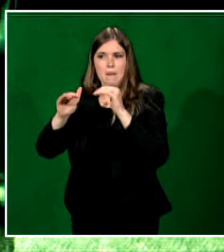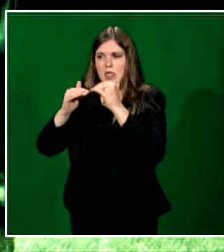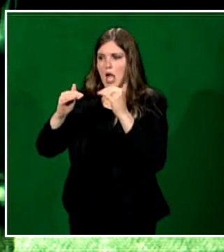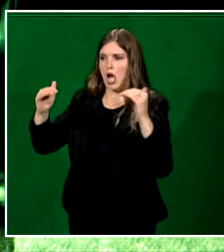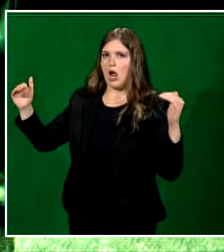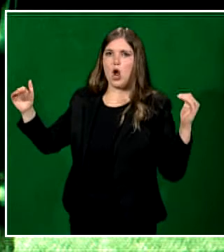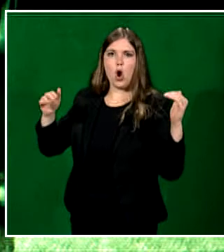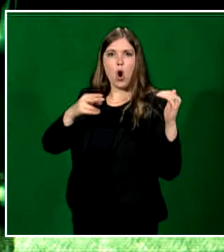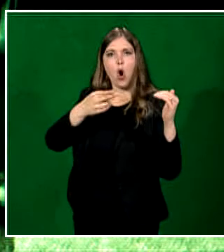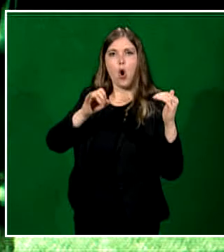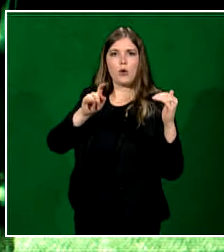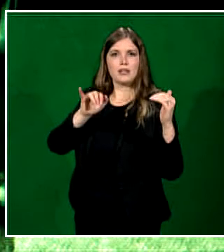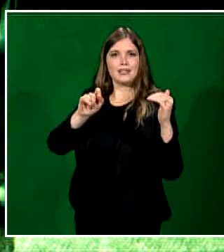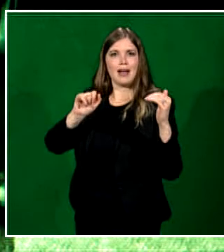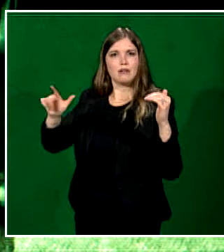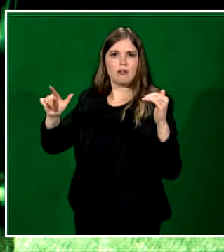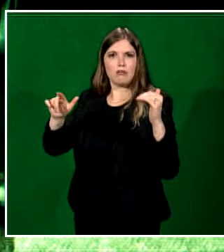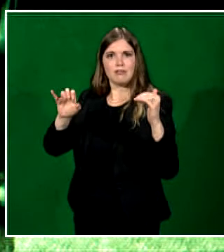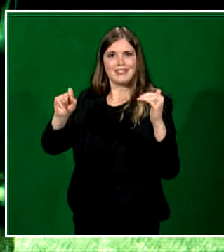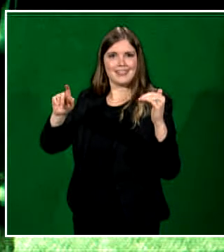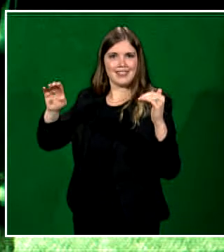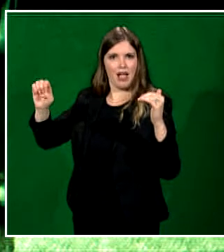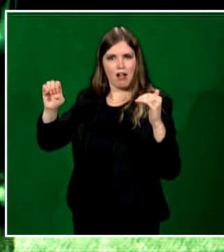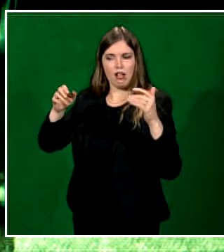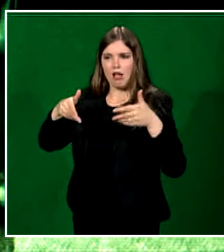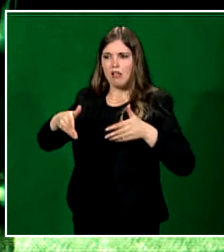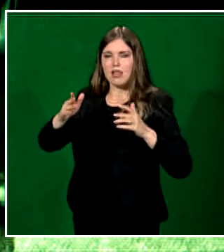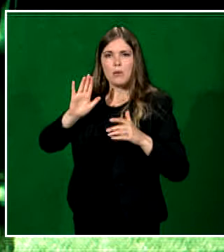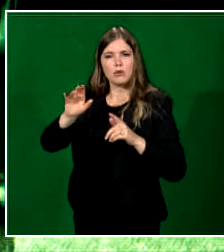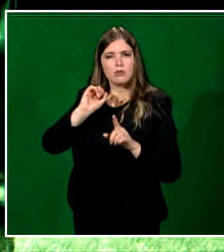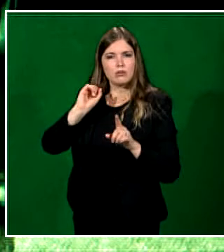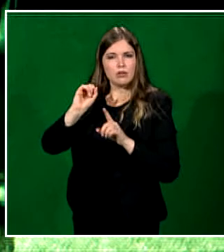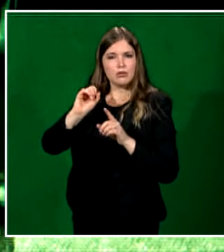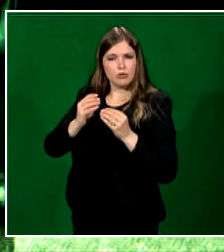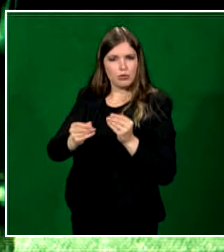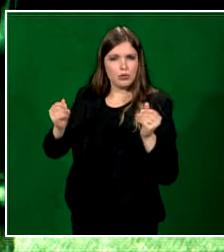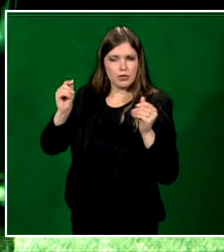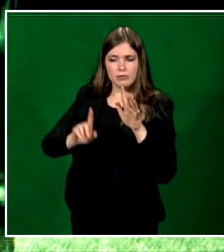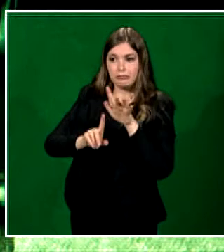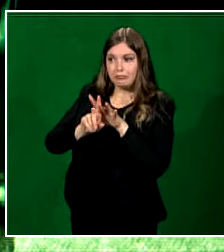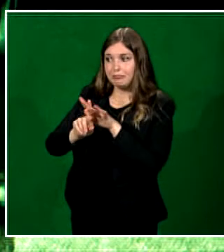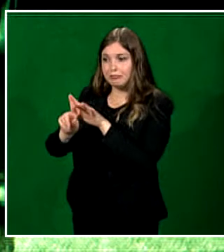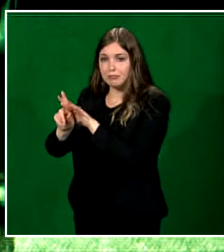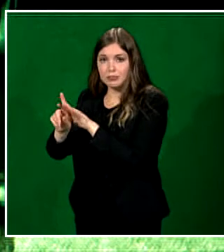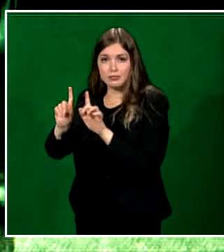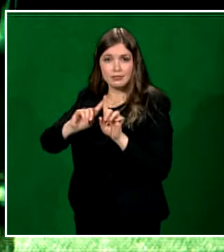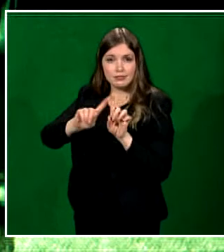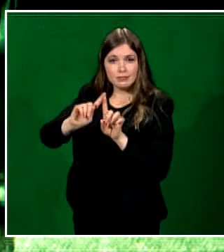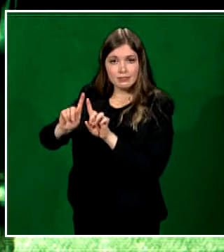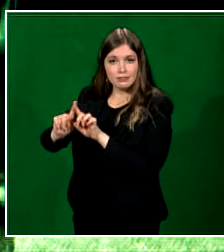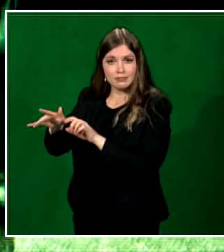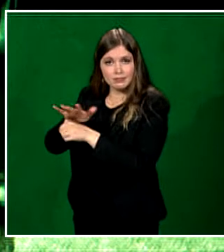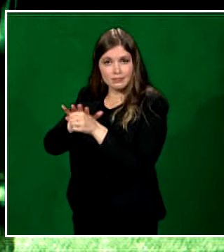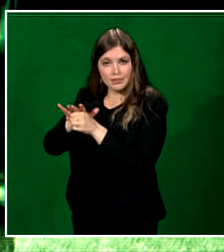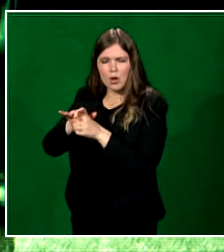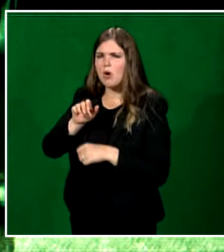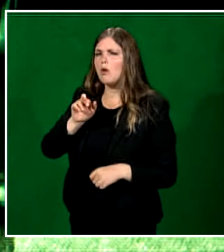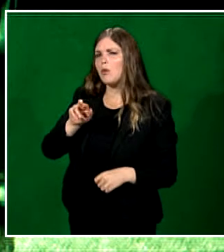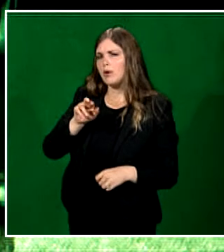scaling, allowing your solution to pop up and scale in many locations? Or do you see the need to